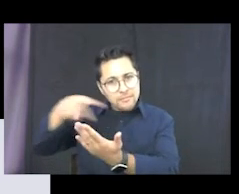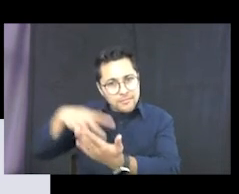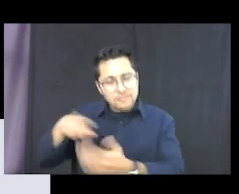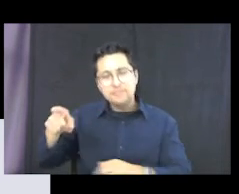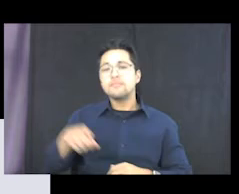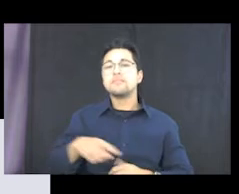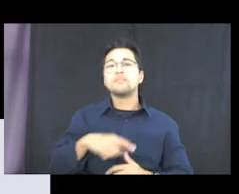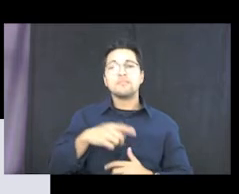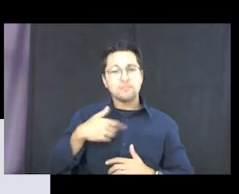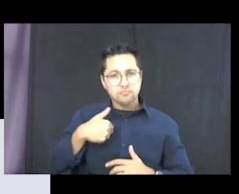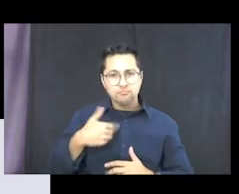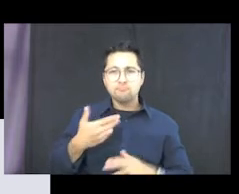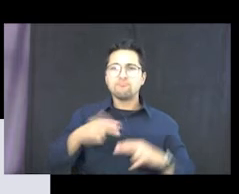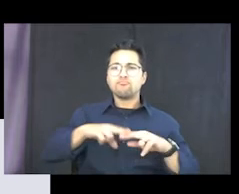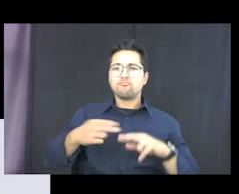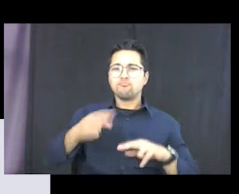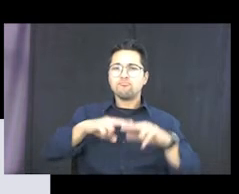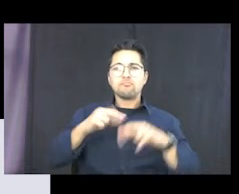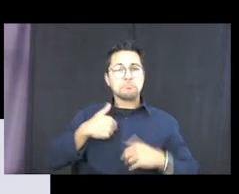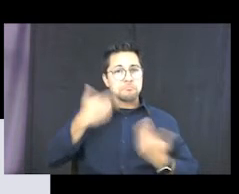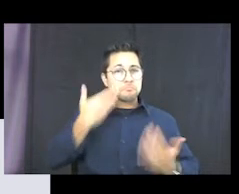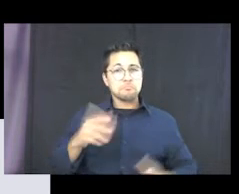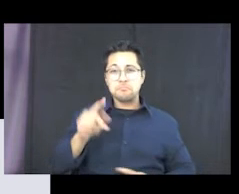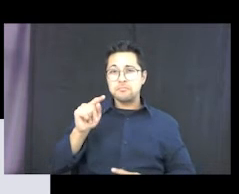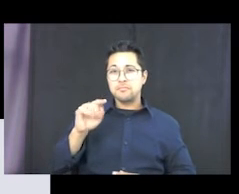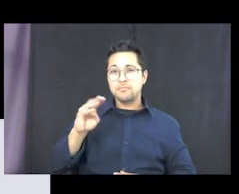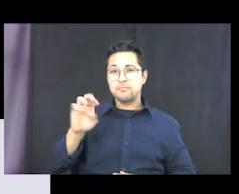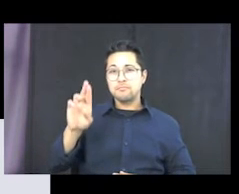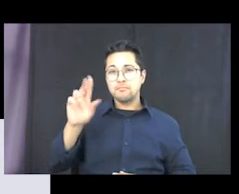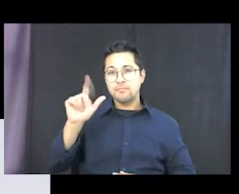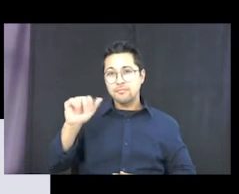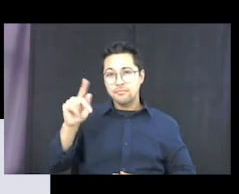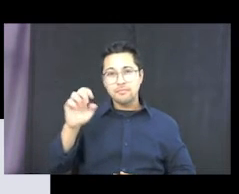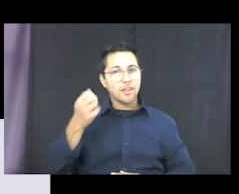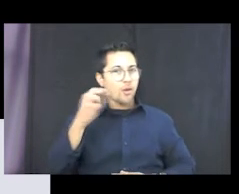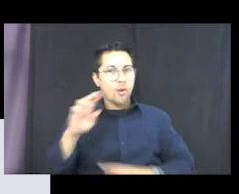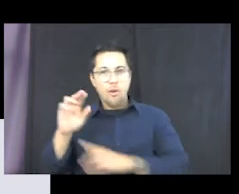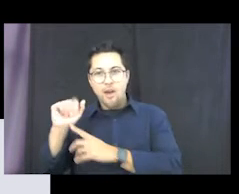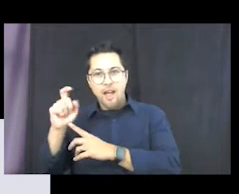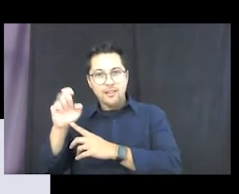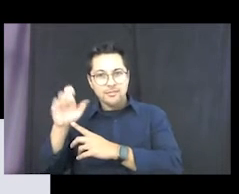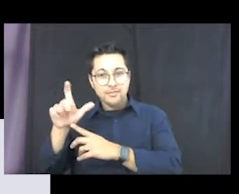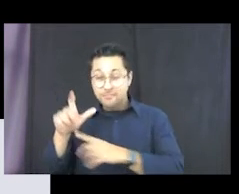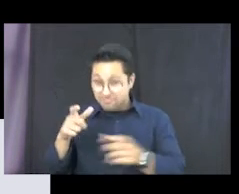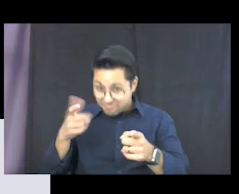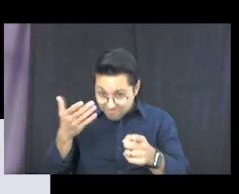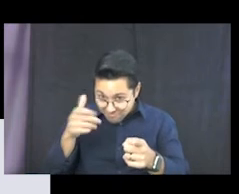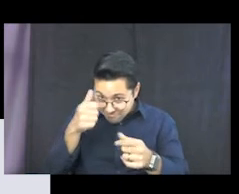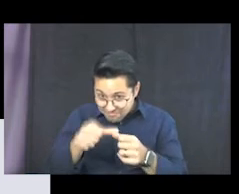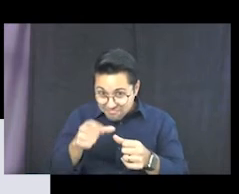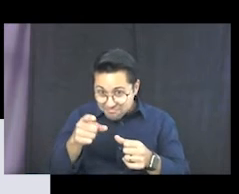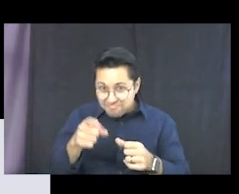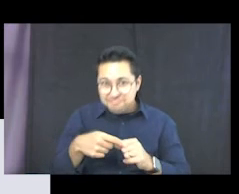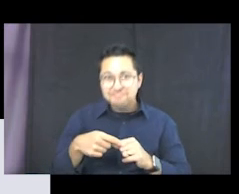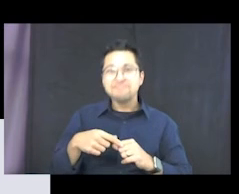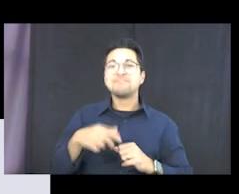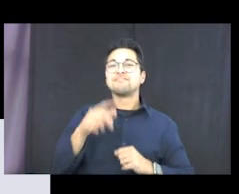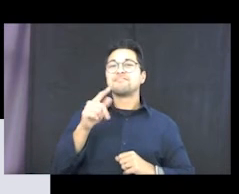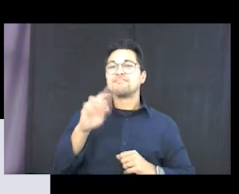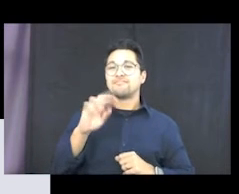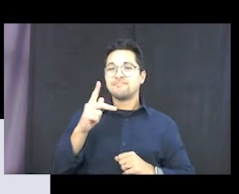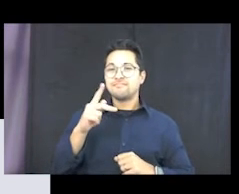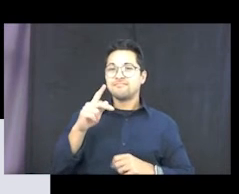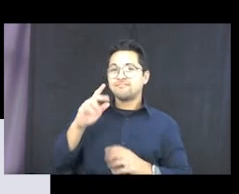we got better and better. I didn't know what a Timberlake was or a axle. Did you? Task initiation was